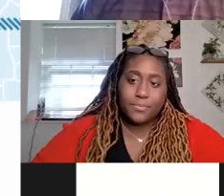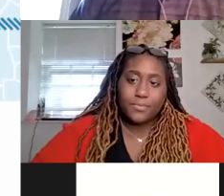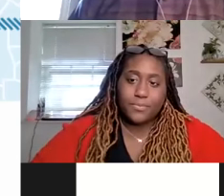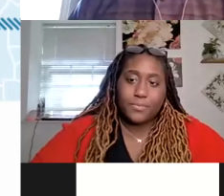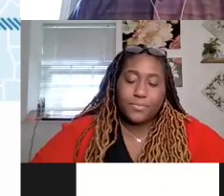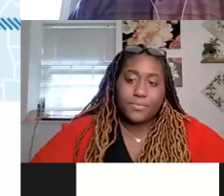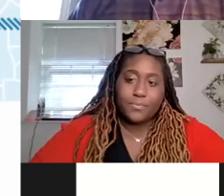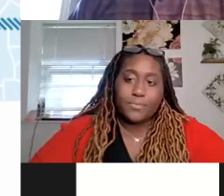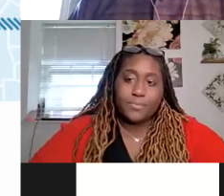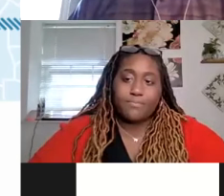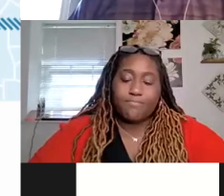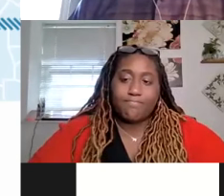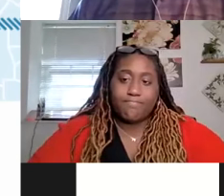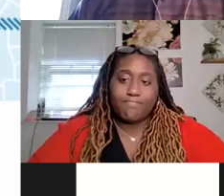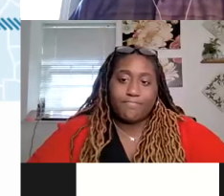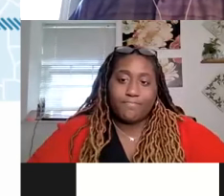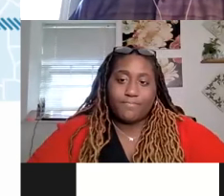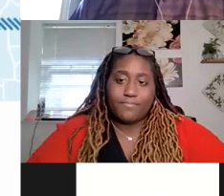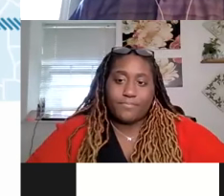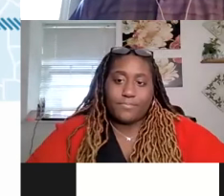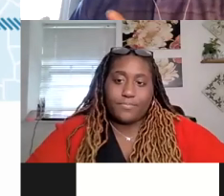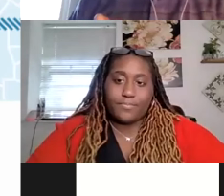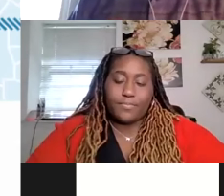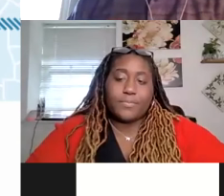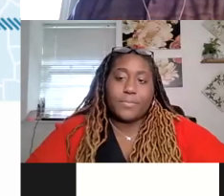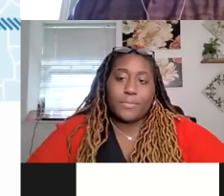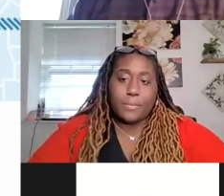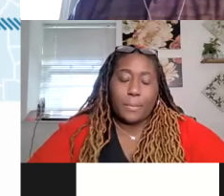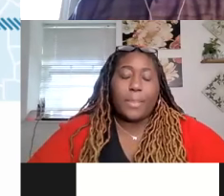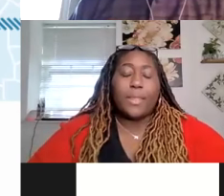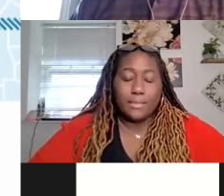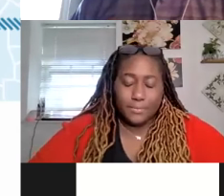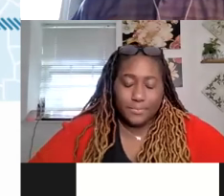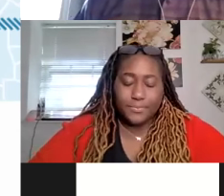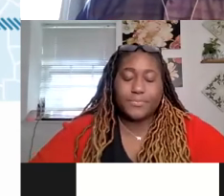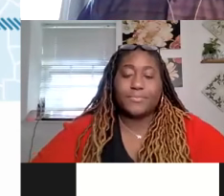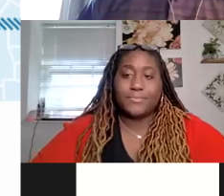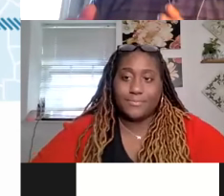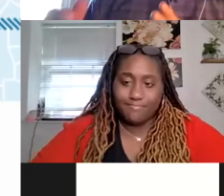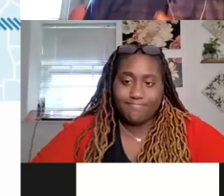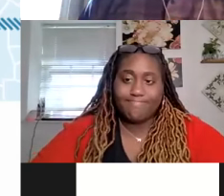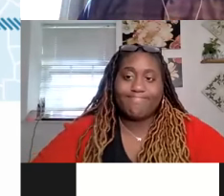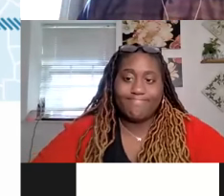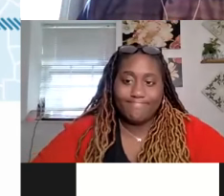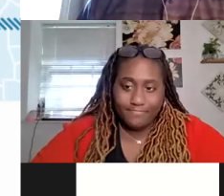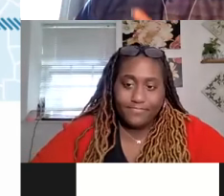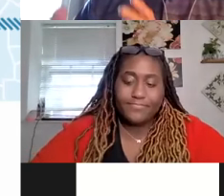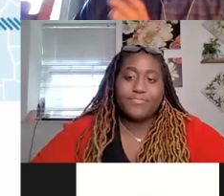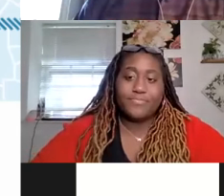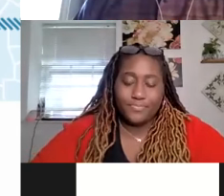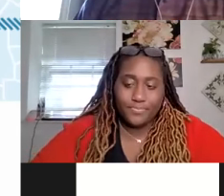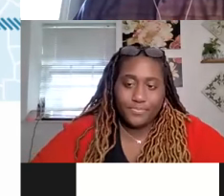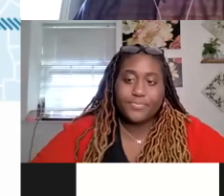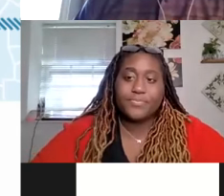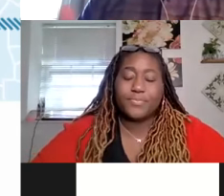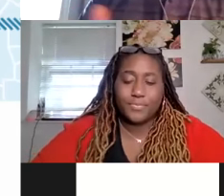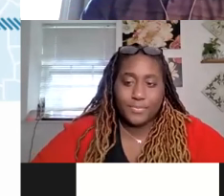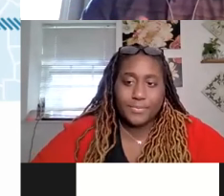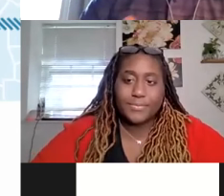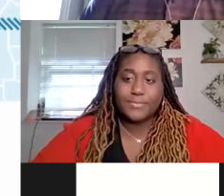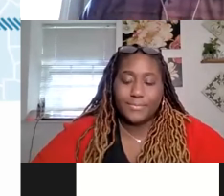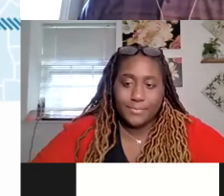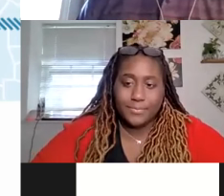been thoughtful about how to authentically listen and apply what you're hearing to your business model, to your customer